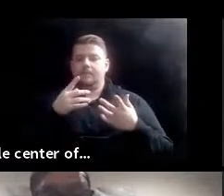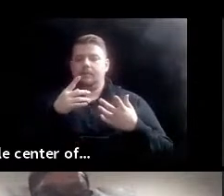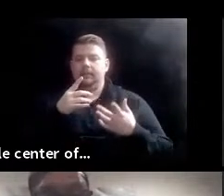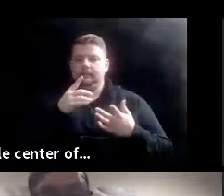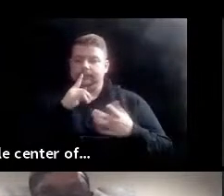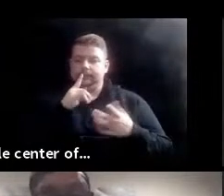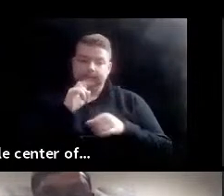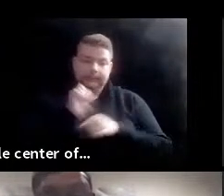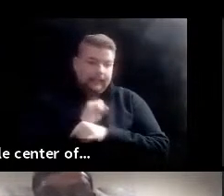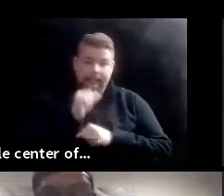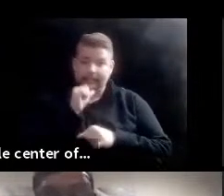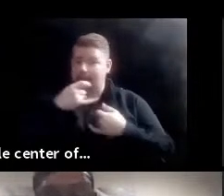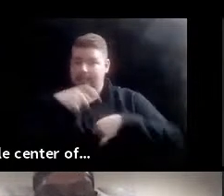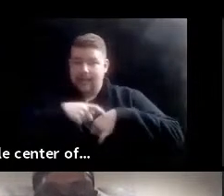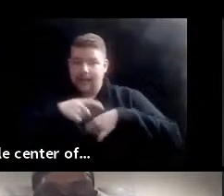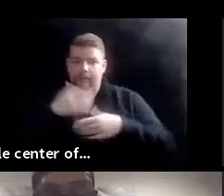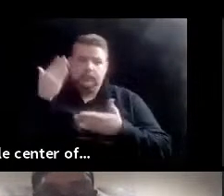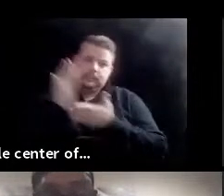to stop this mandate.